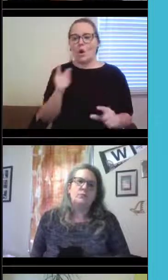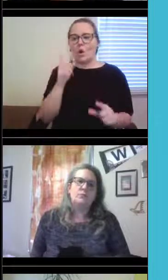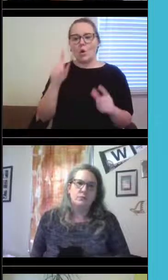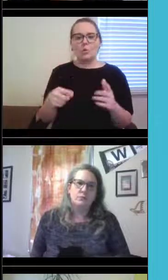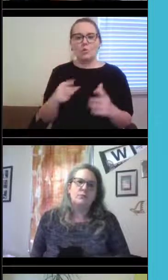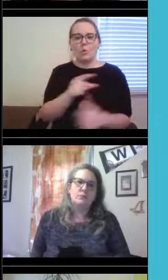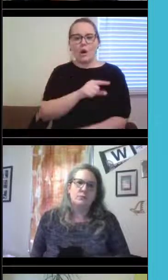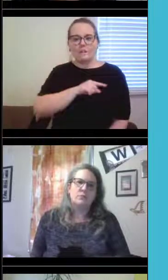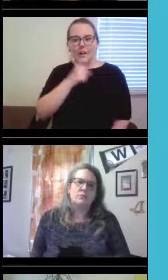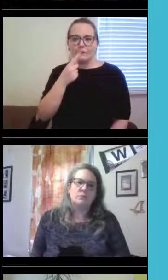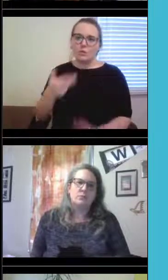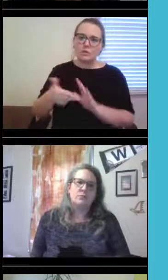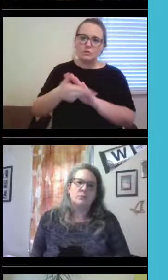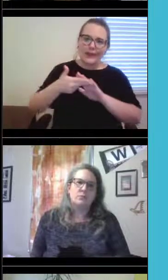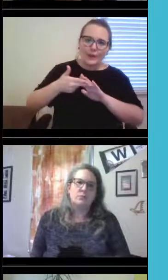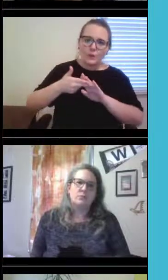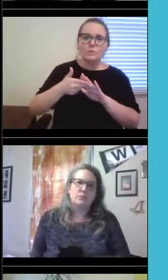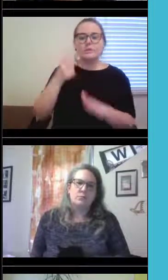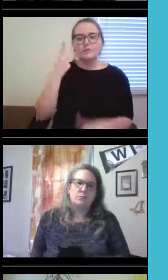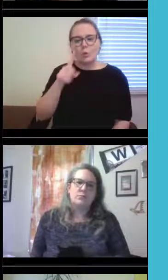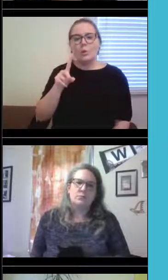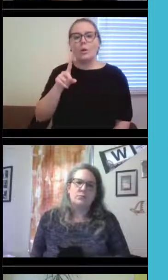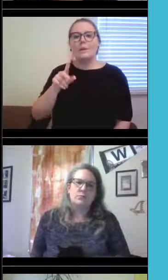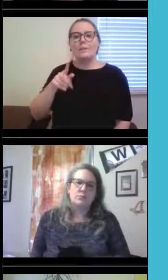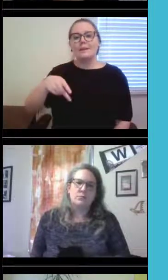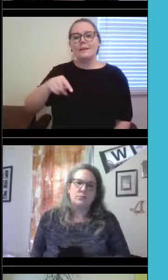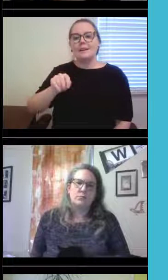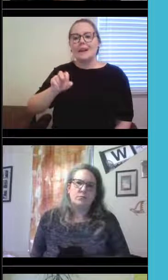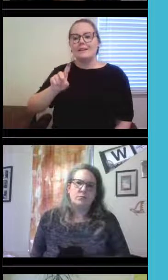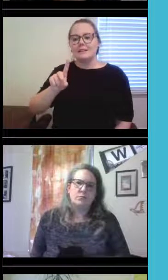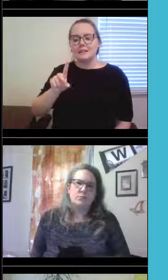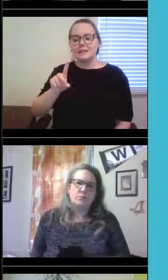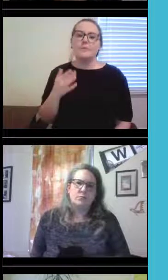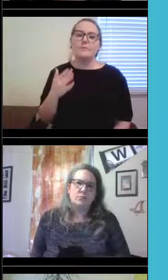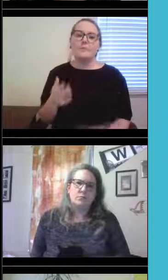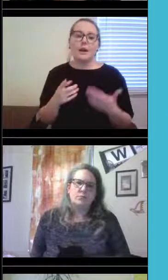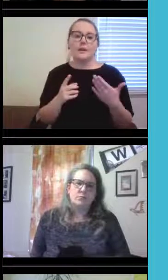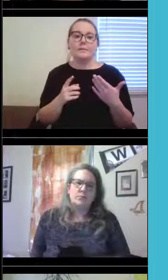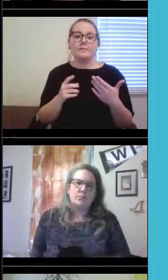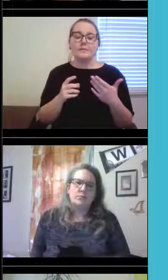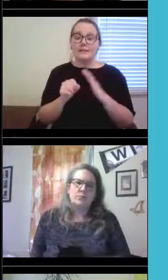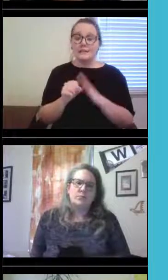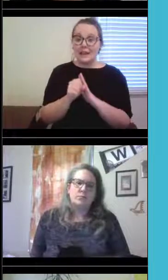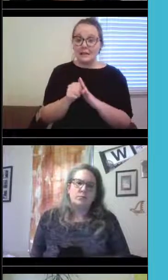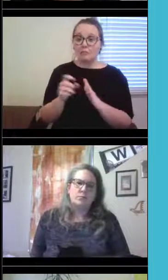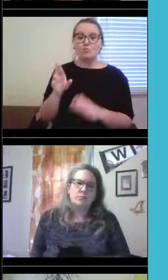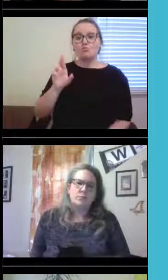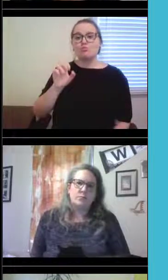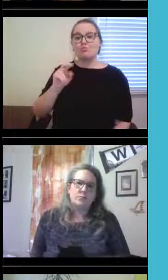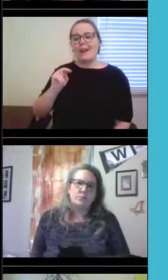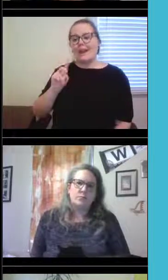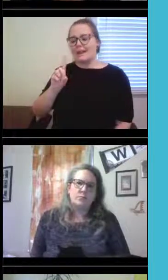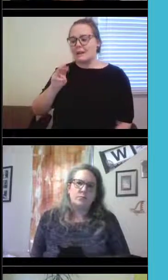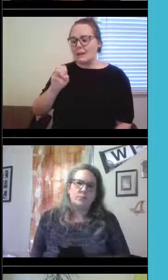of PTSD. But in general, when you look at research, you know, representative sample research, random sample research, you'll find,